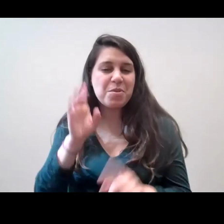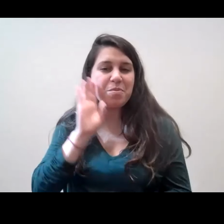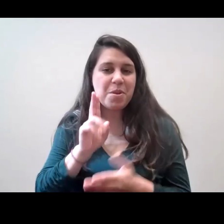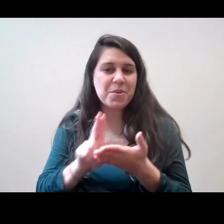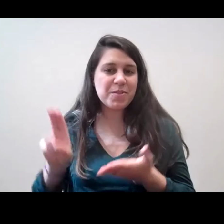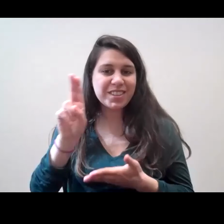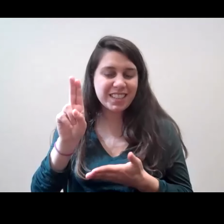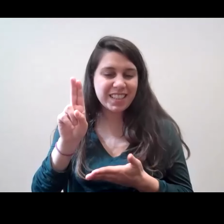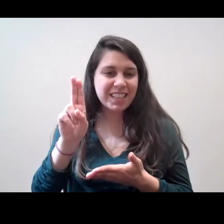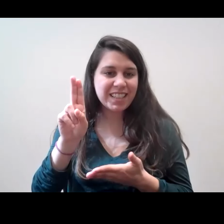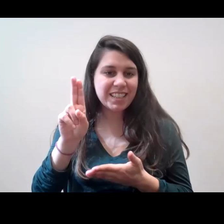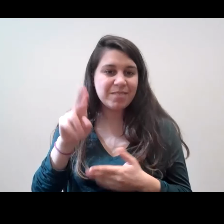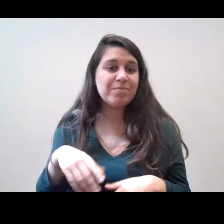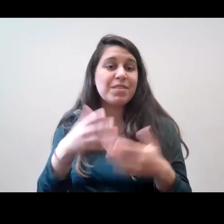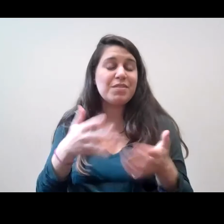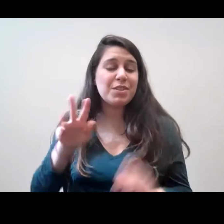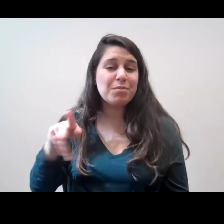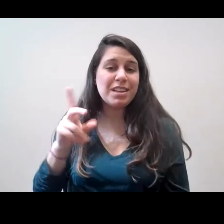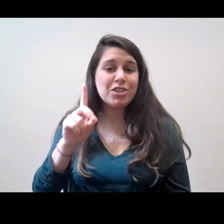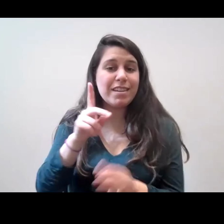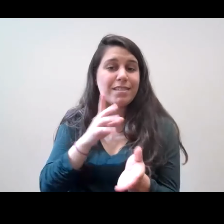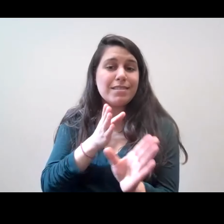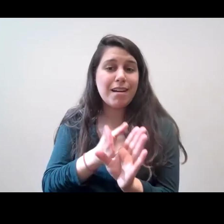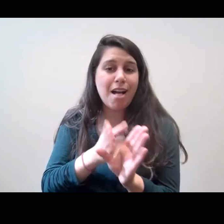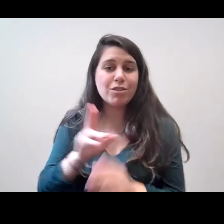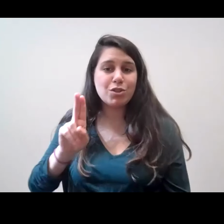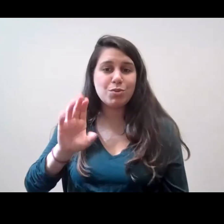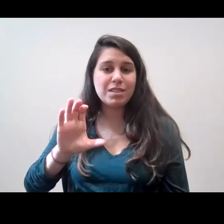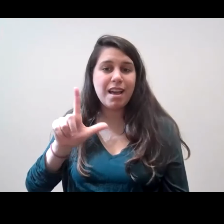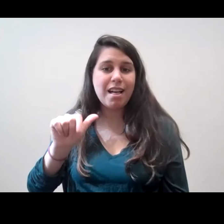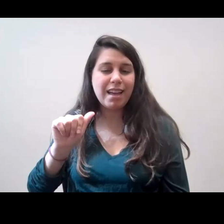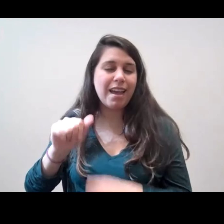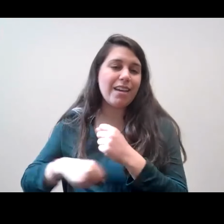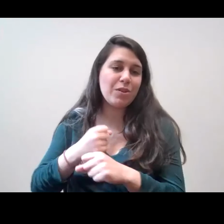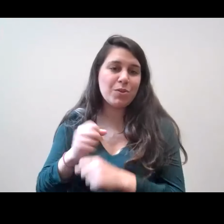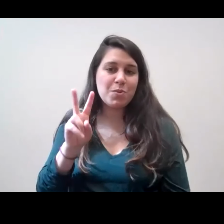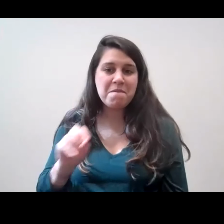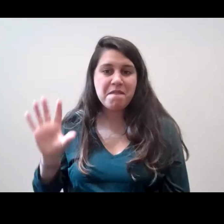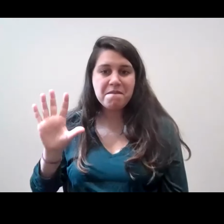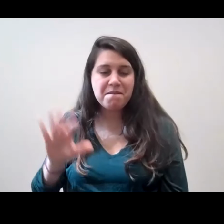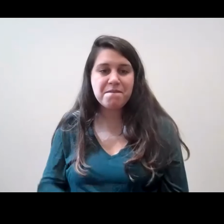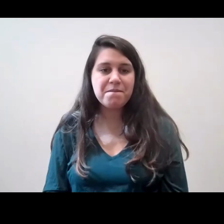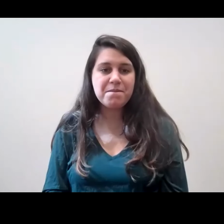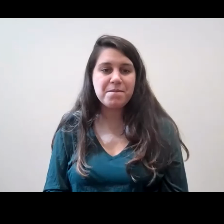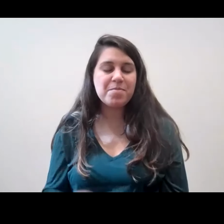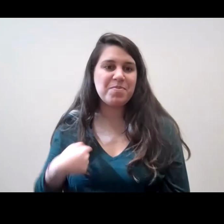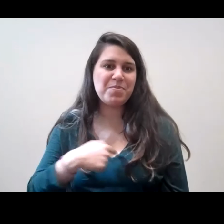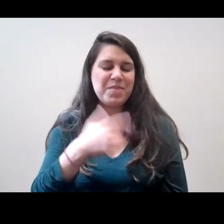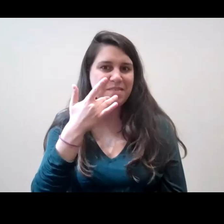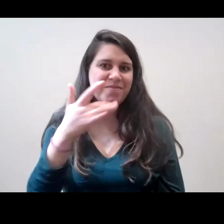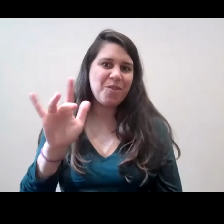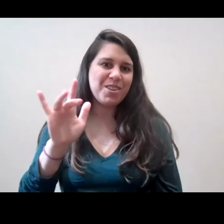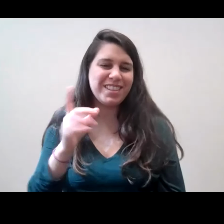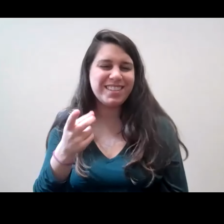after which he completed his doctorate in psychology at UCLA in 2005. We were very fortunate then to have